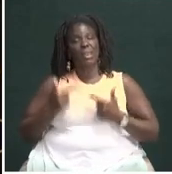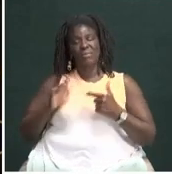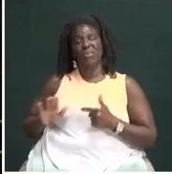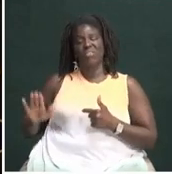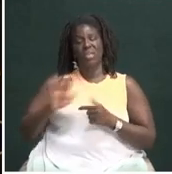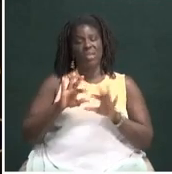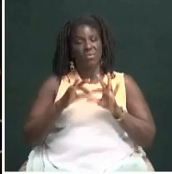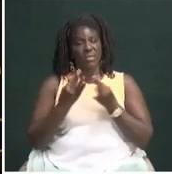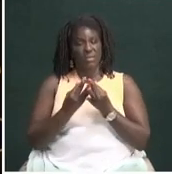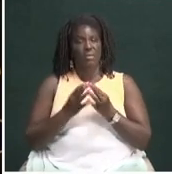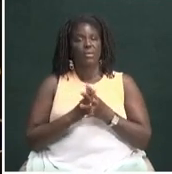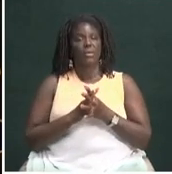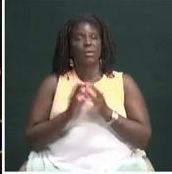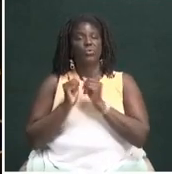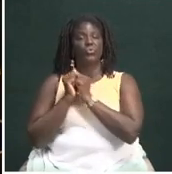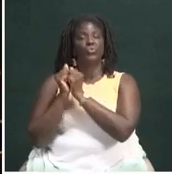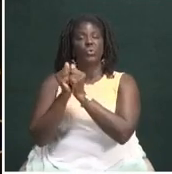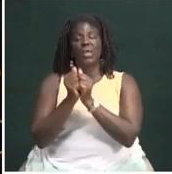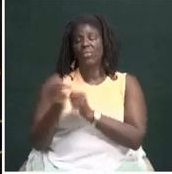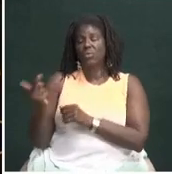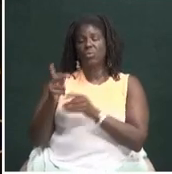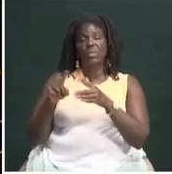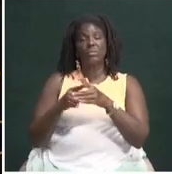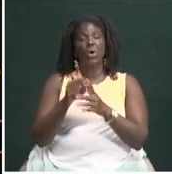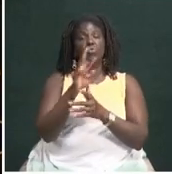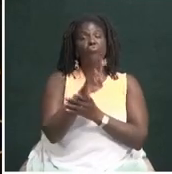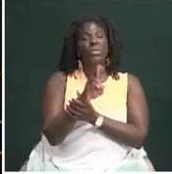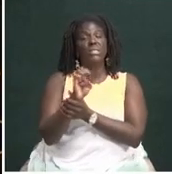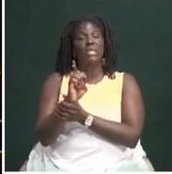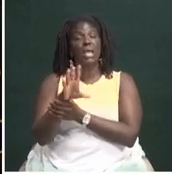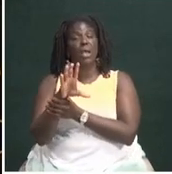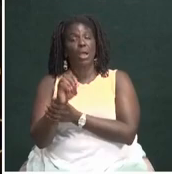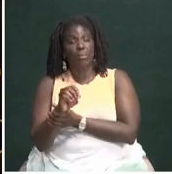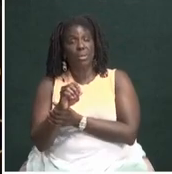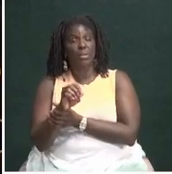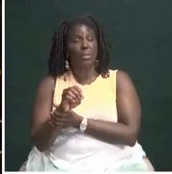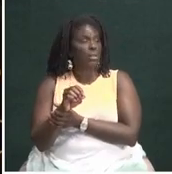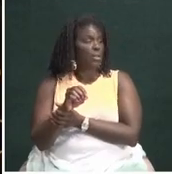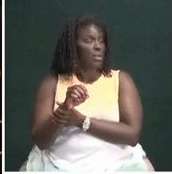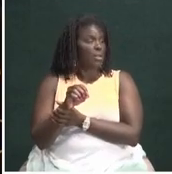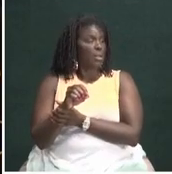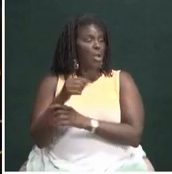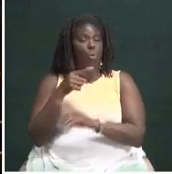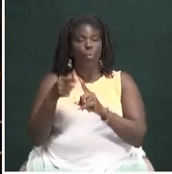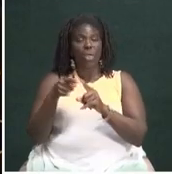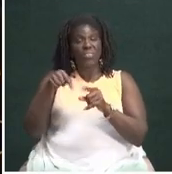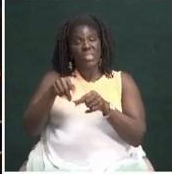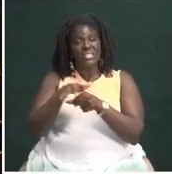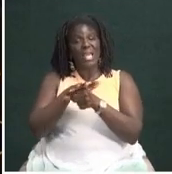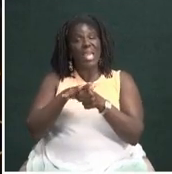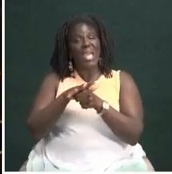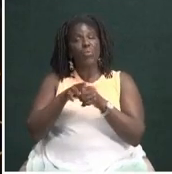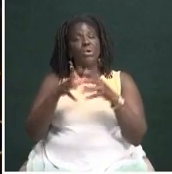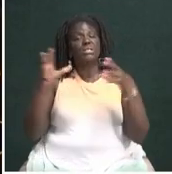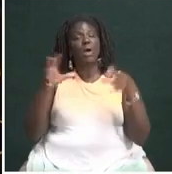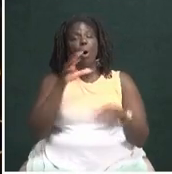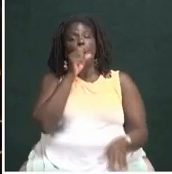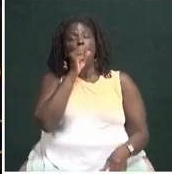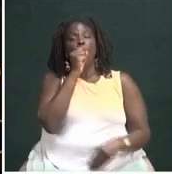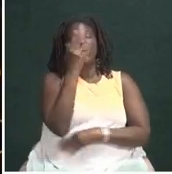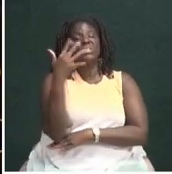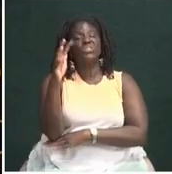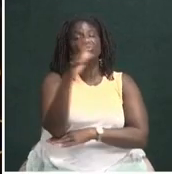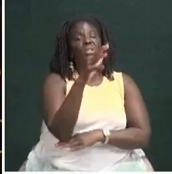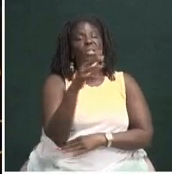family. Together, they started a real estate company when this area was just a bunch of orange groves,